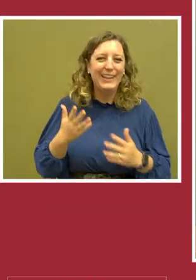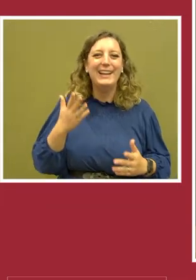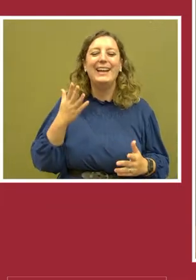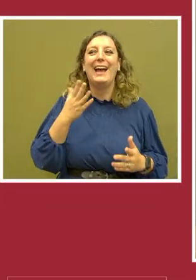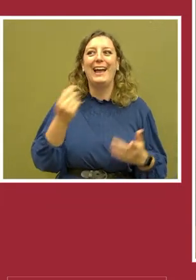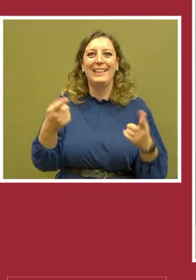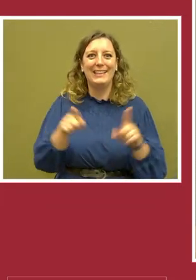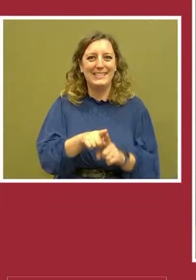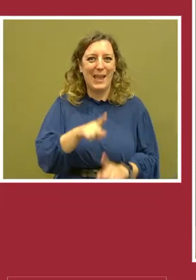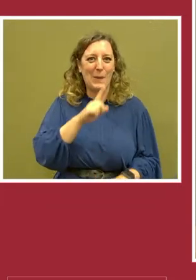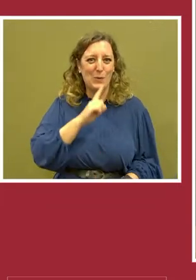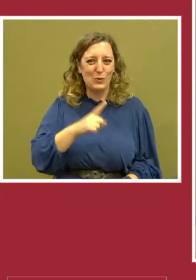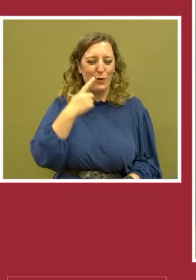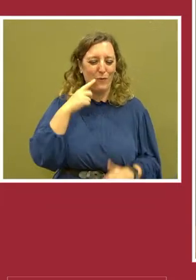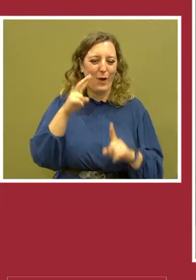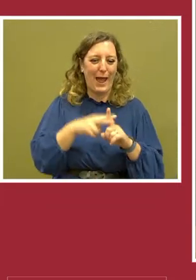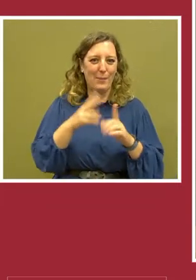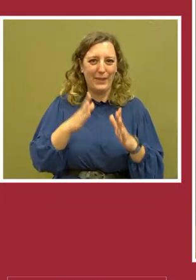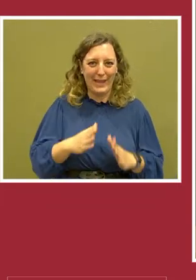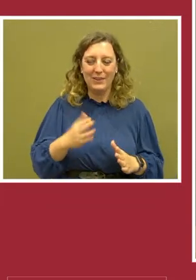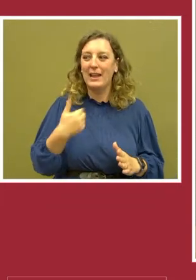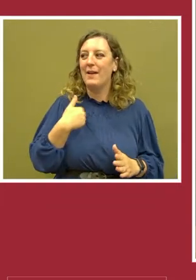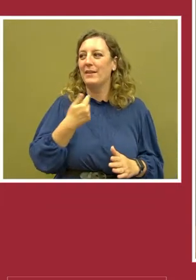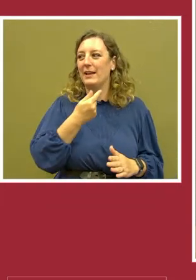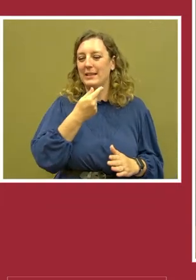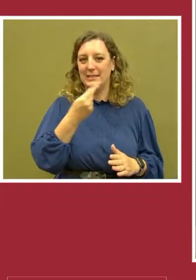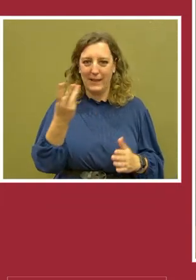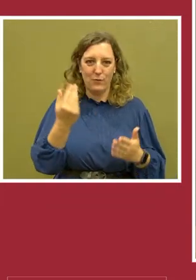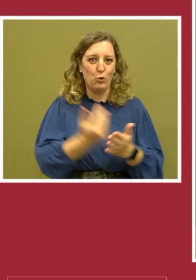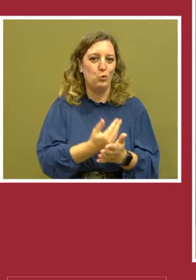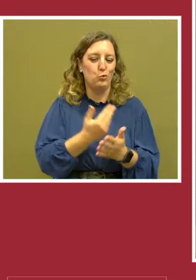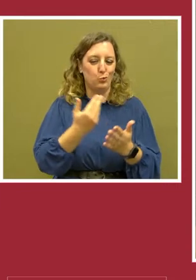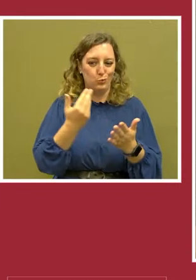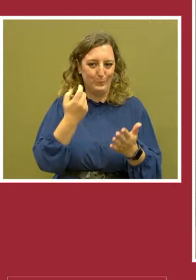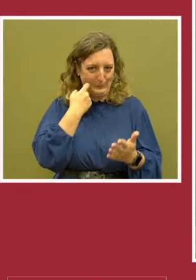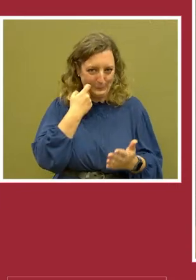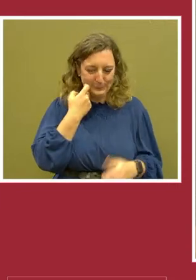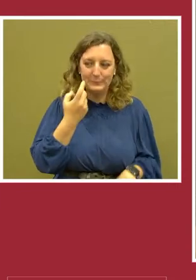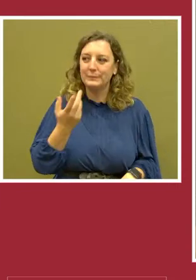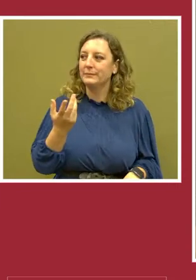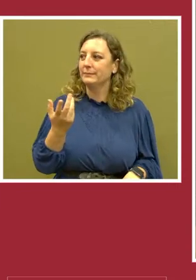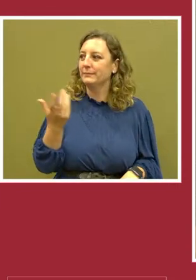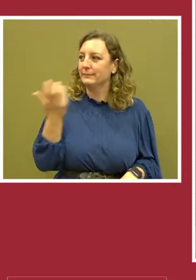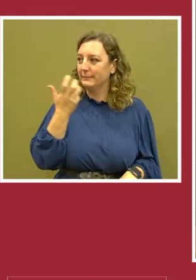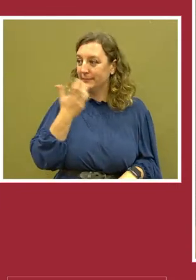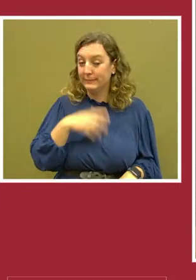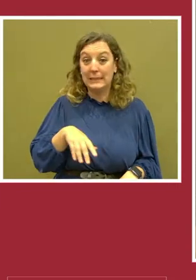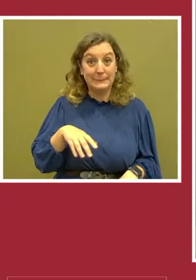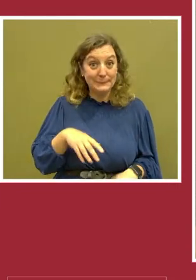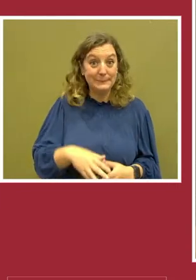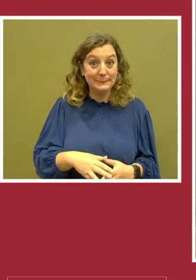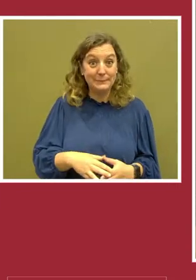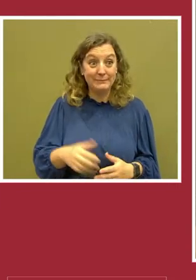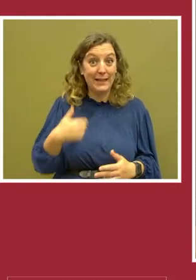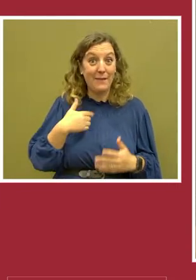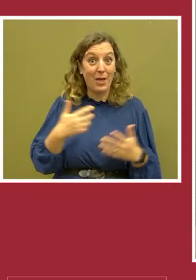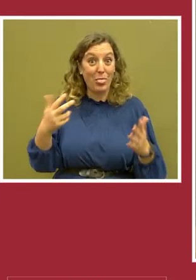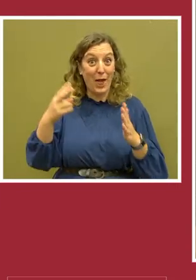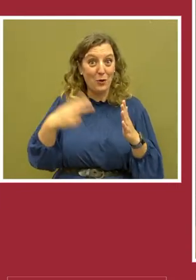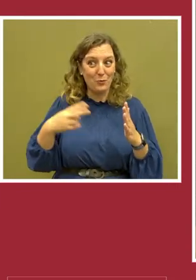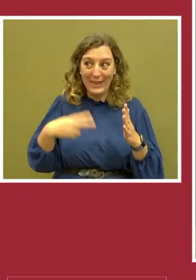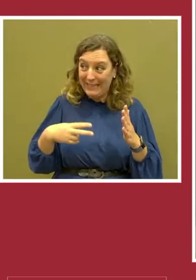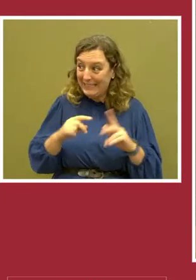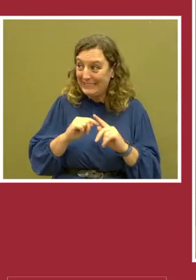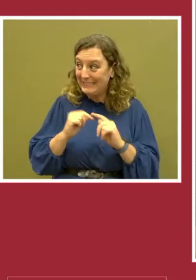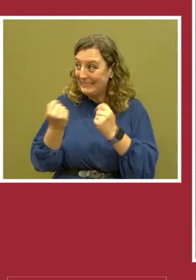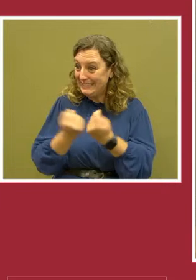the same is true for applications. We also got several in paper. So, oh boy, we have a lot of reading to do,